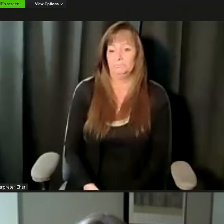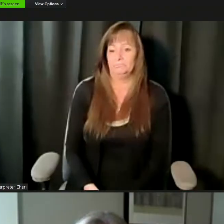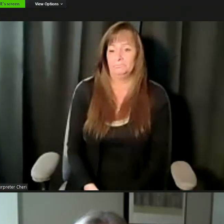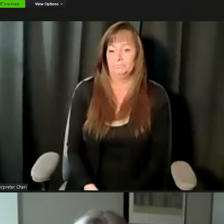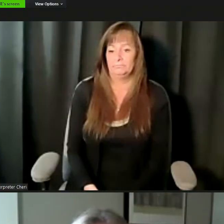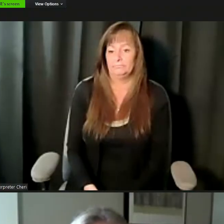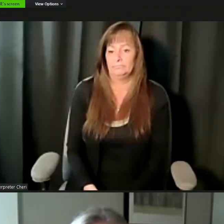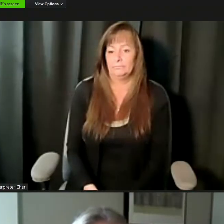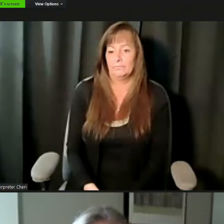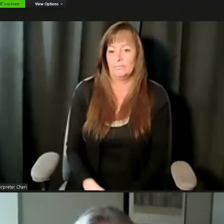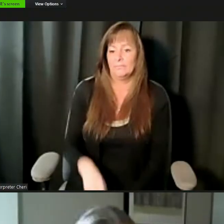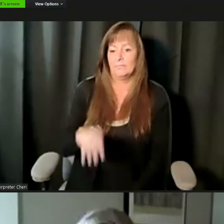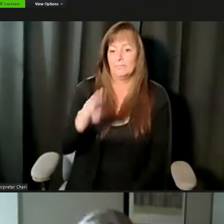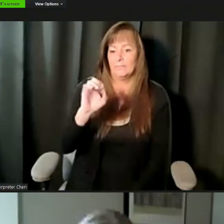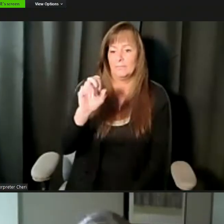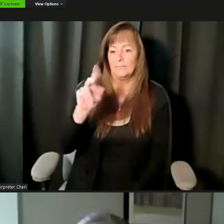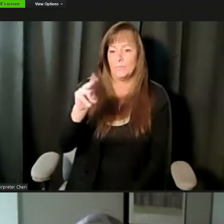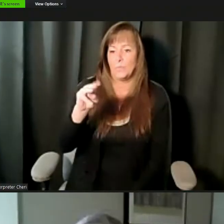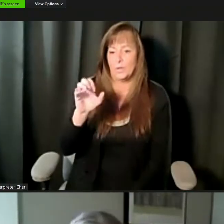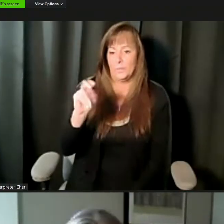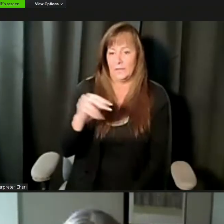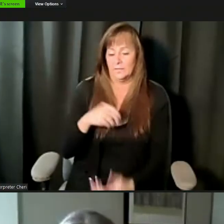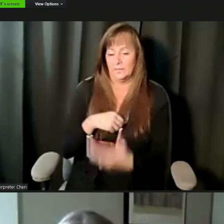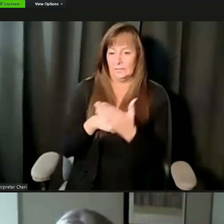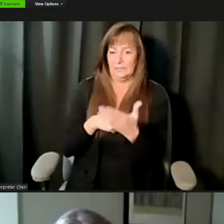So as far as the